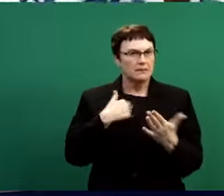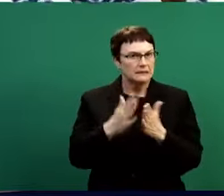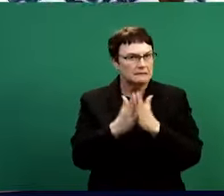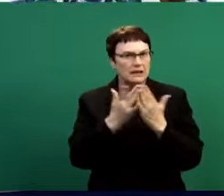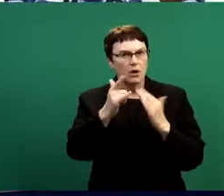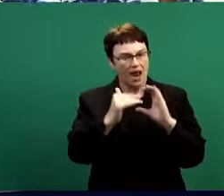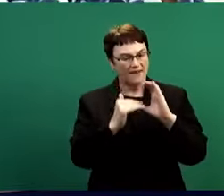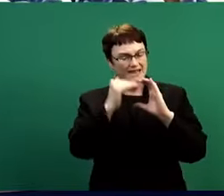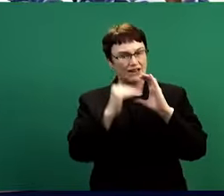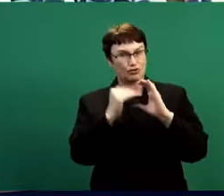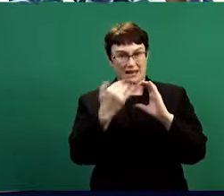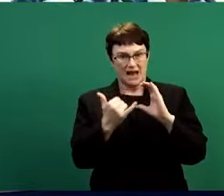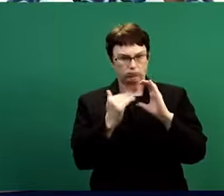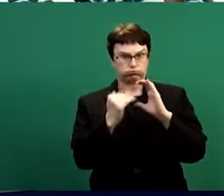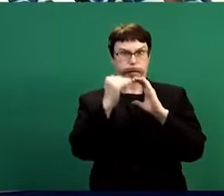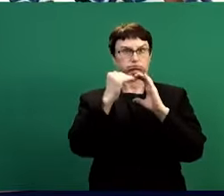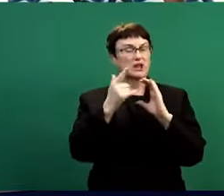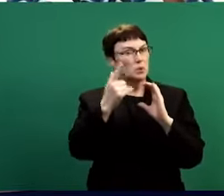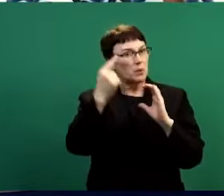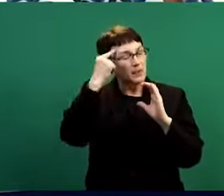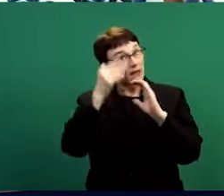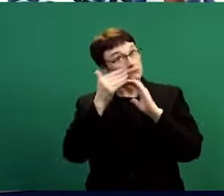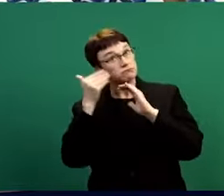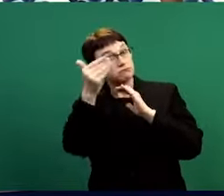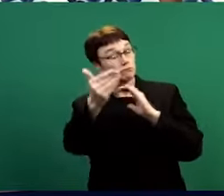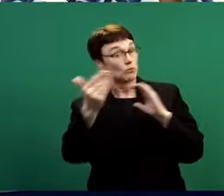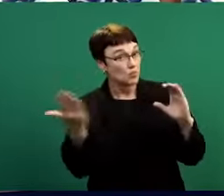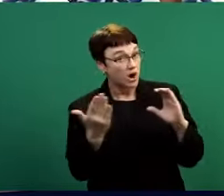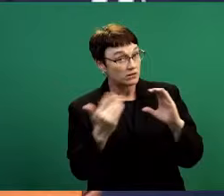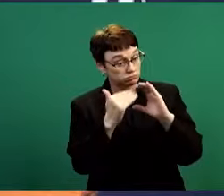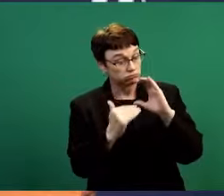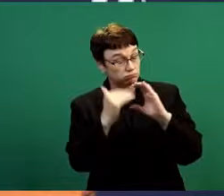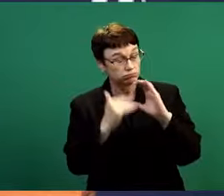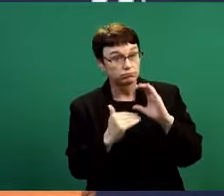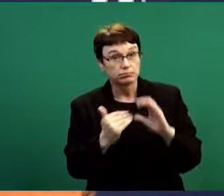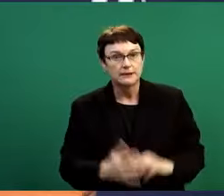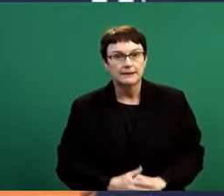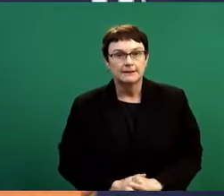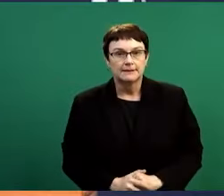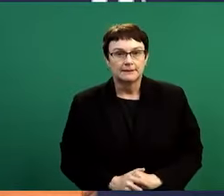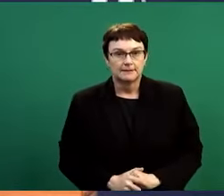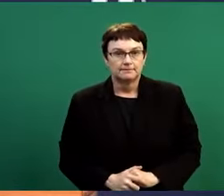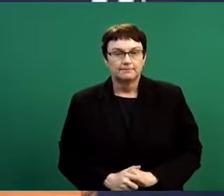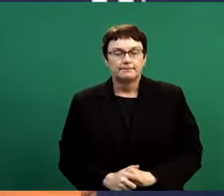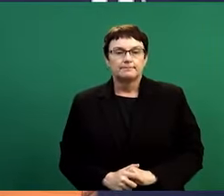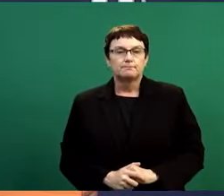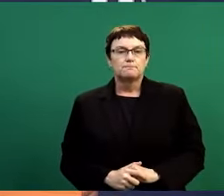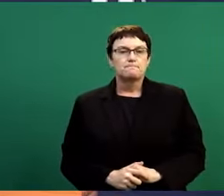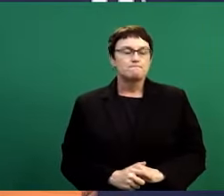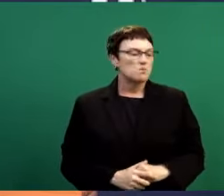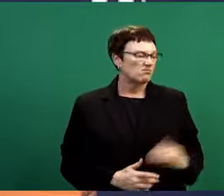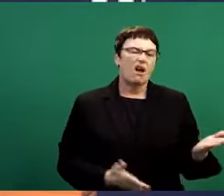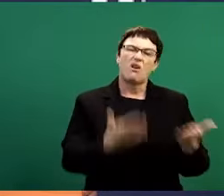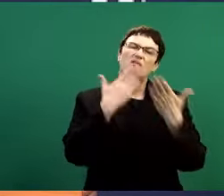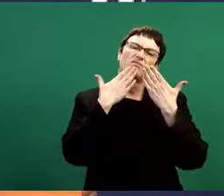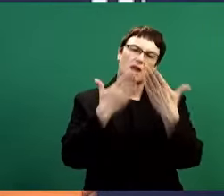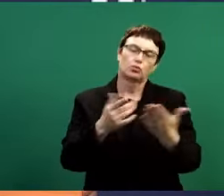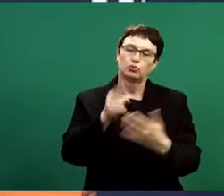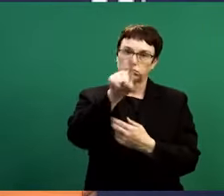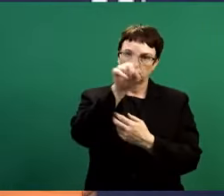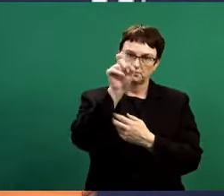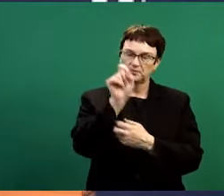forward? Thank you, Governor. Those are all the questions. Thank you very much. I think the first question is very much